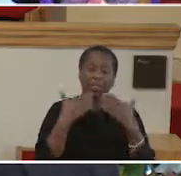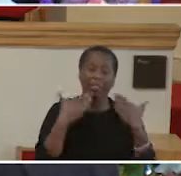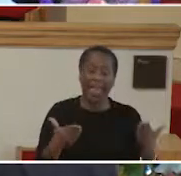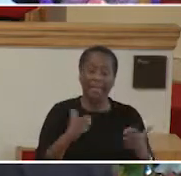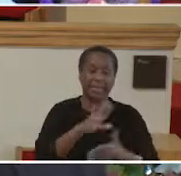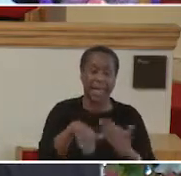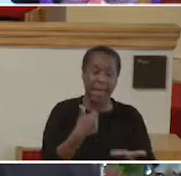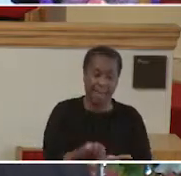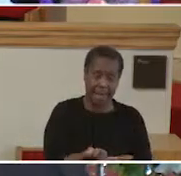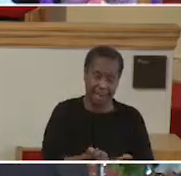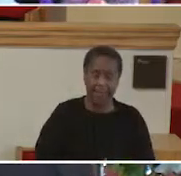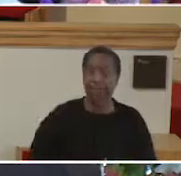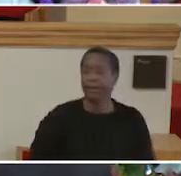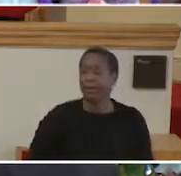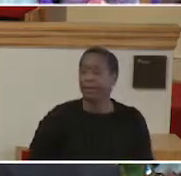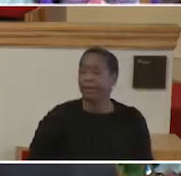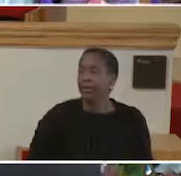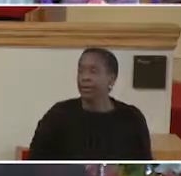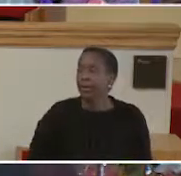Amen.